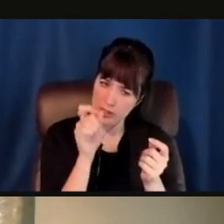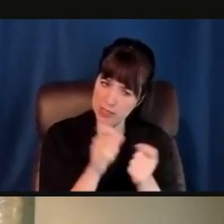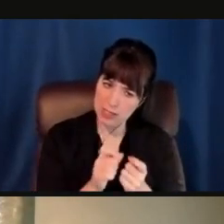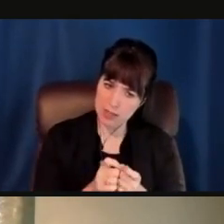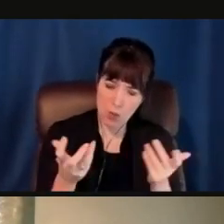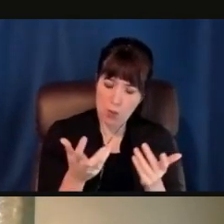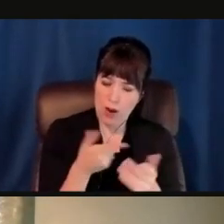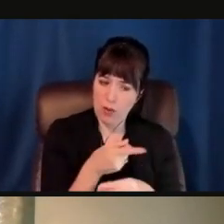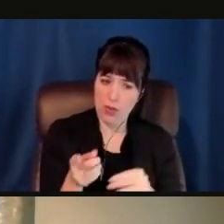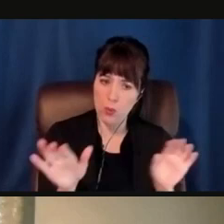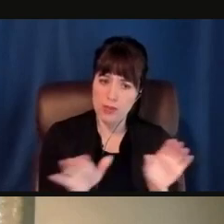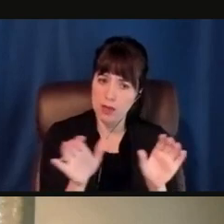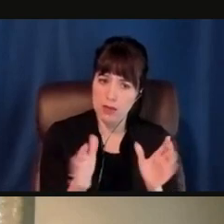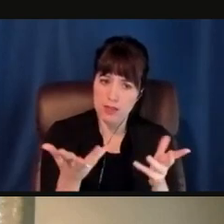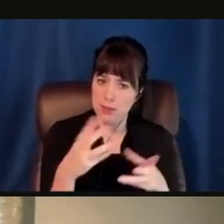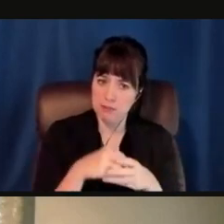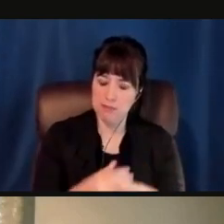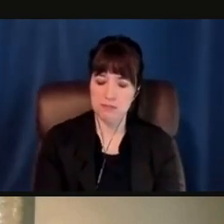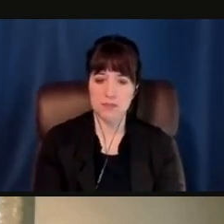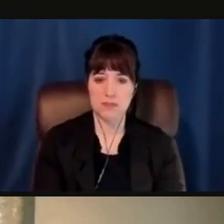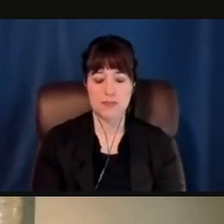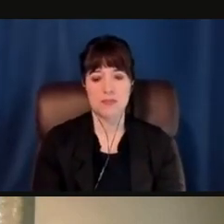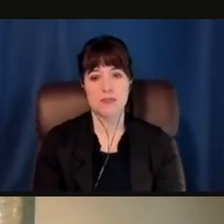those activities might consist of?